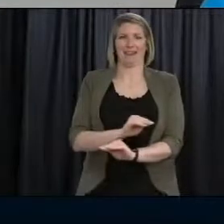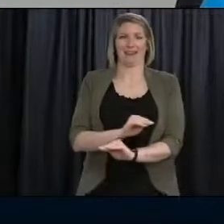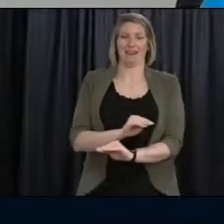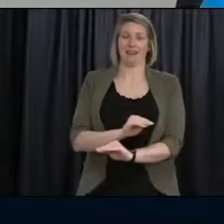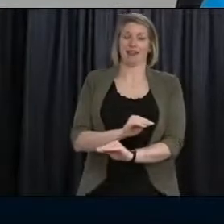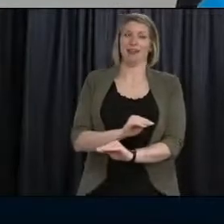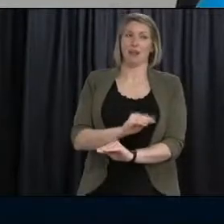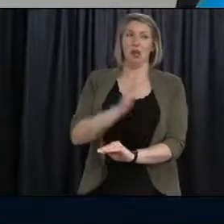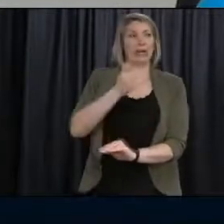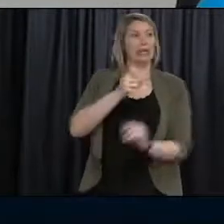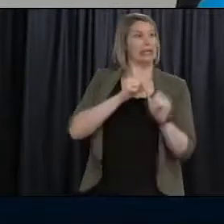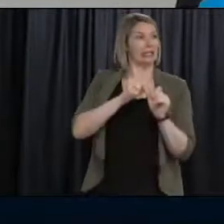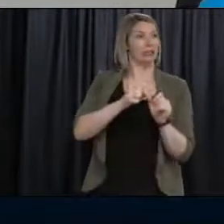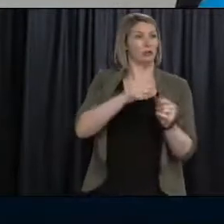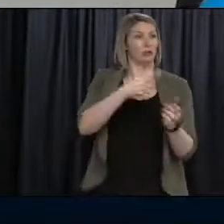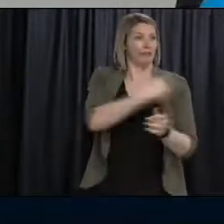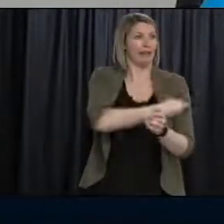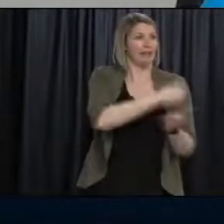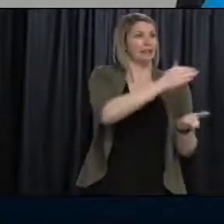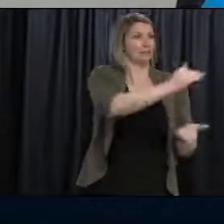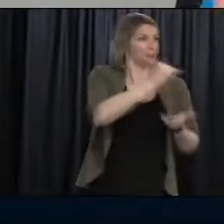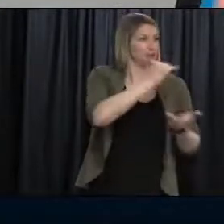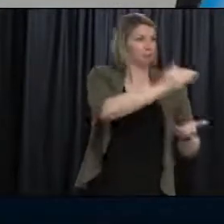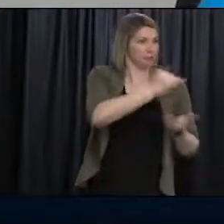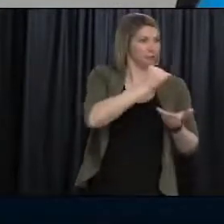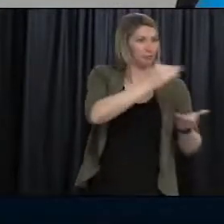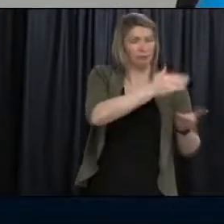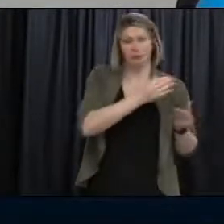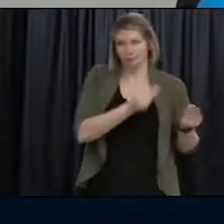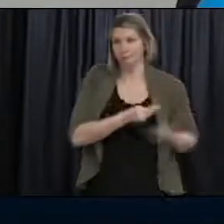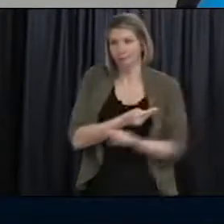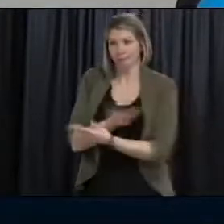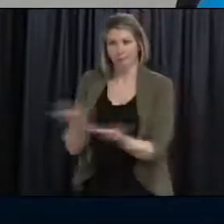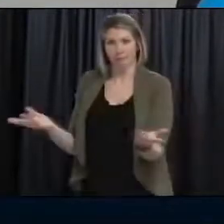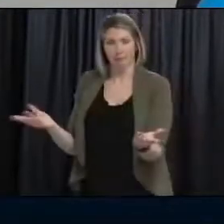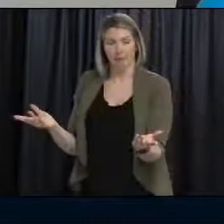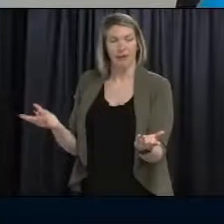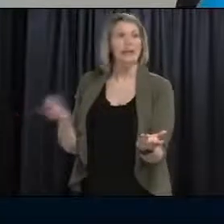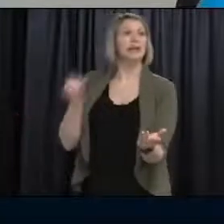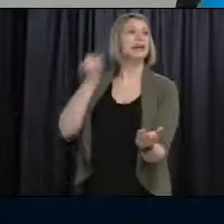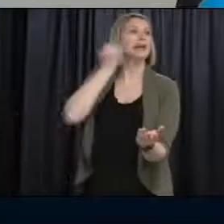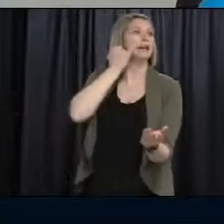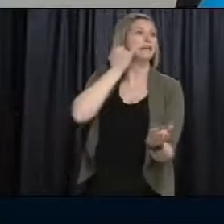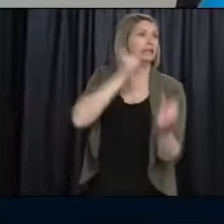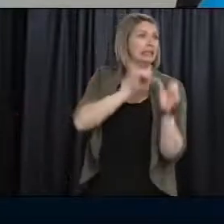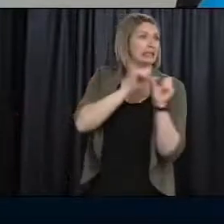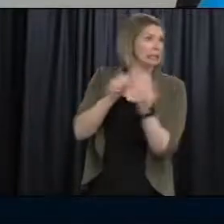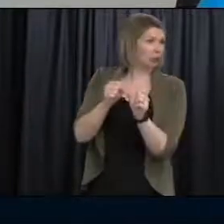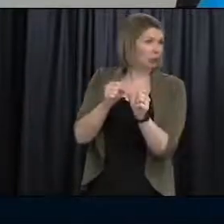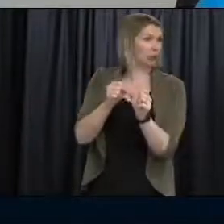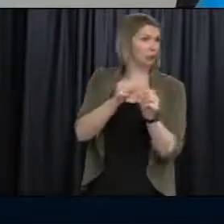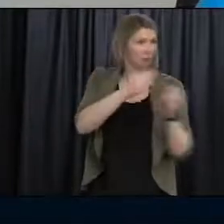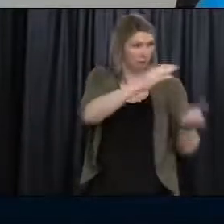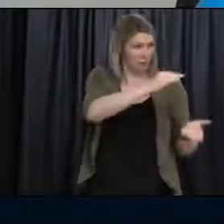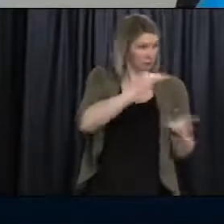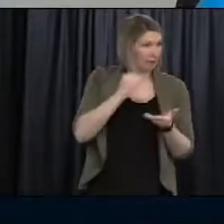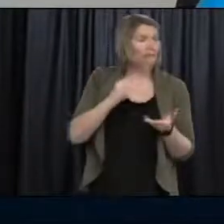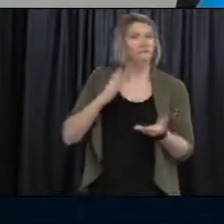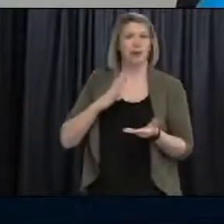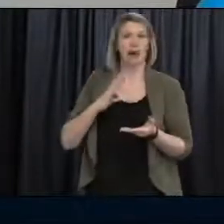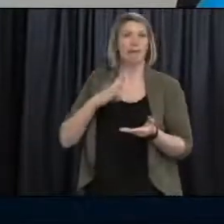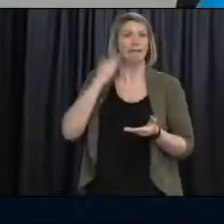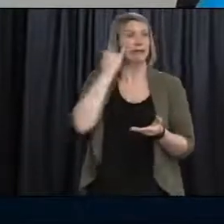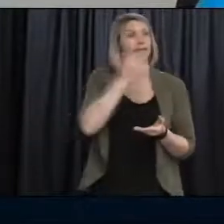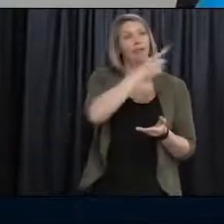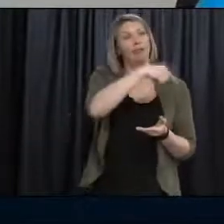unless we get the extras that we're hoping for but haven't been promised, then it will have a delaying effect on